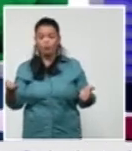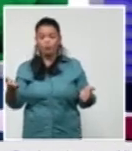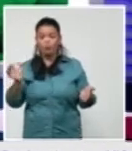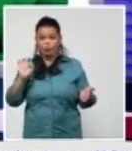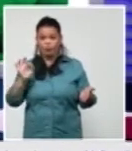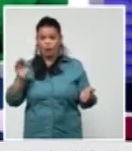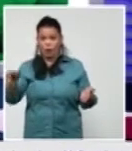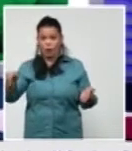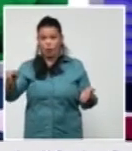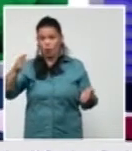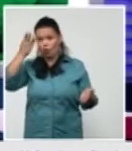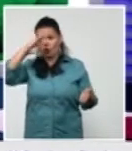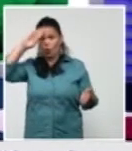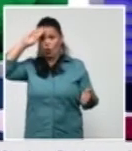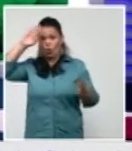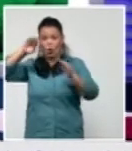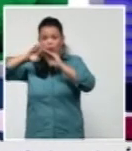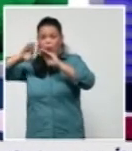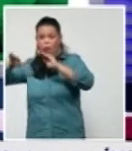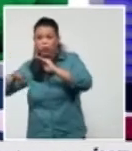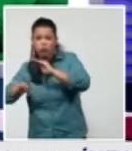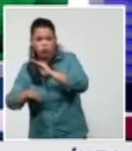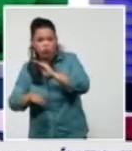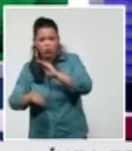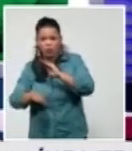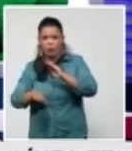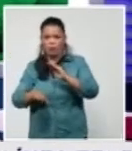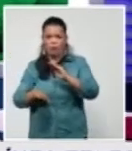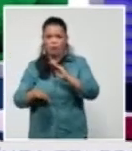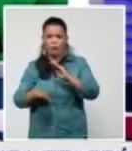virus. Today, 4 patients